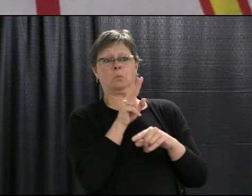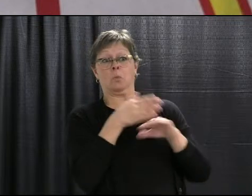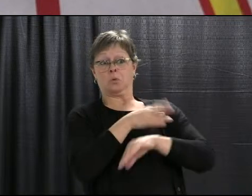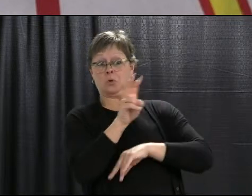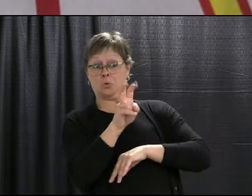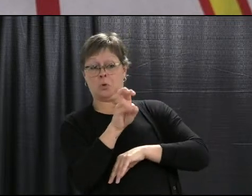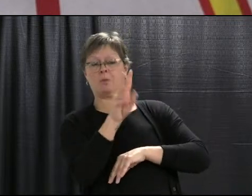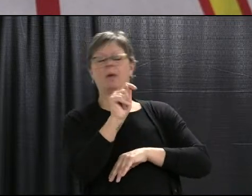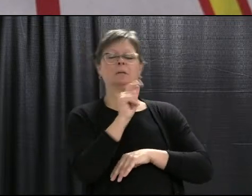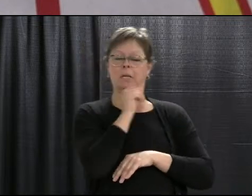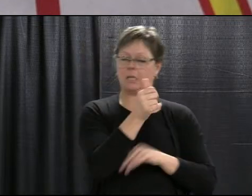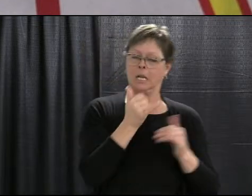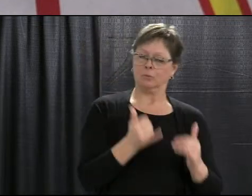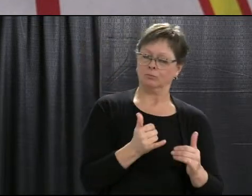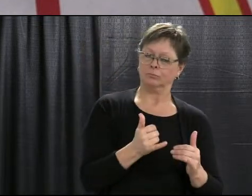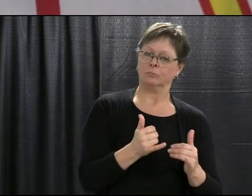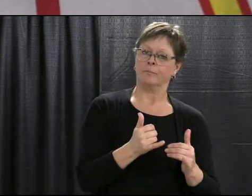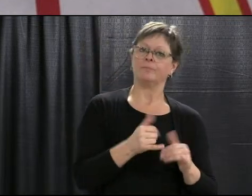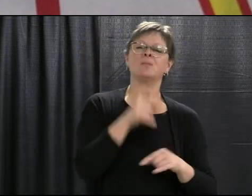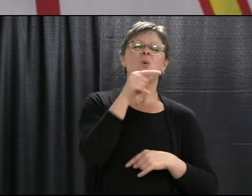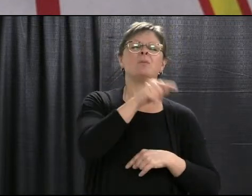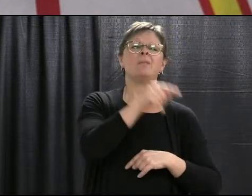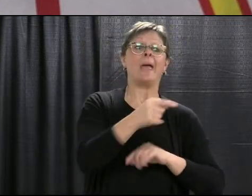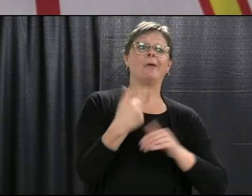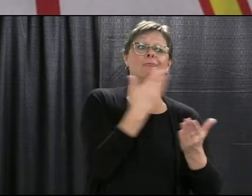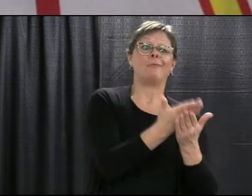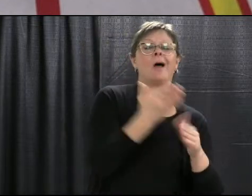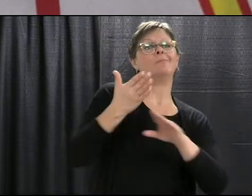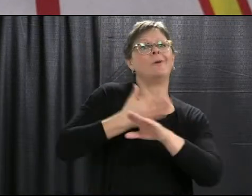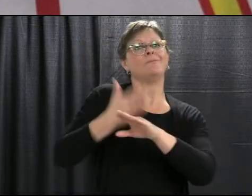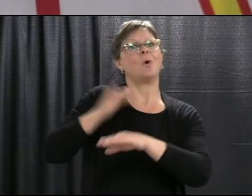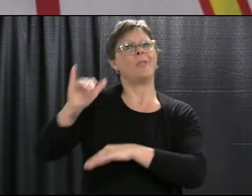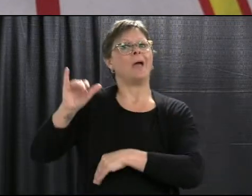were arranged prior to the diplomatic challenge.